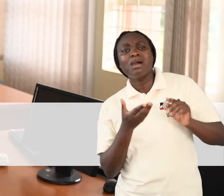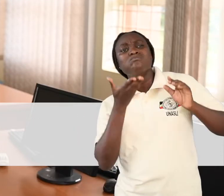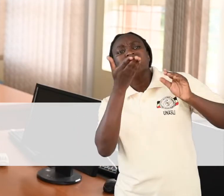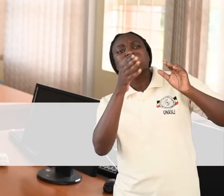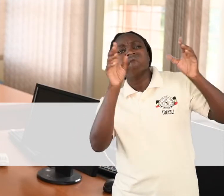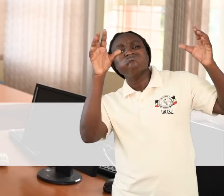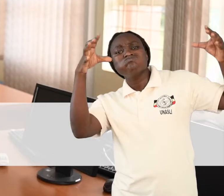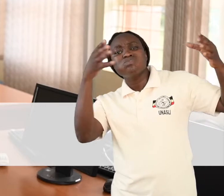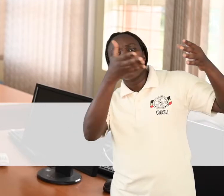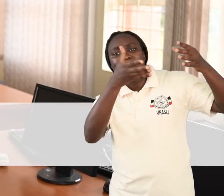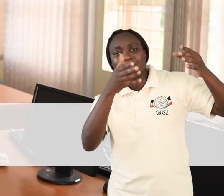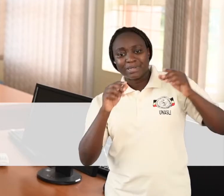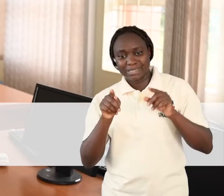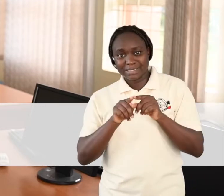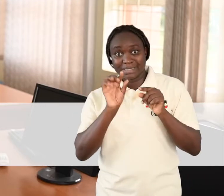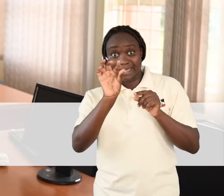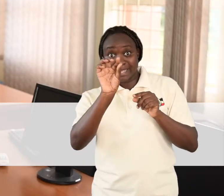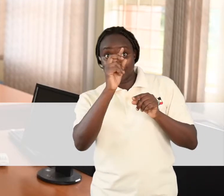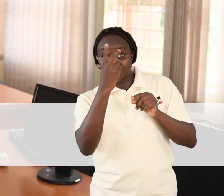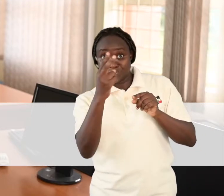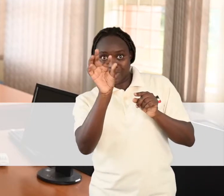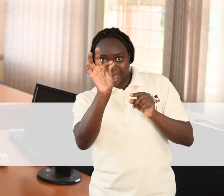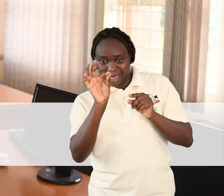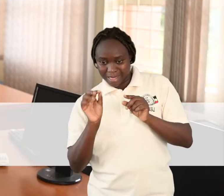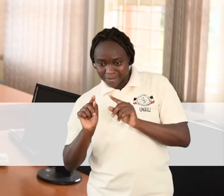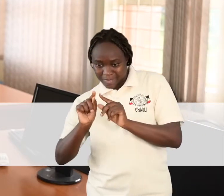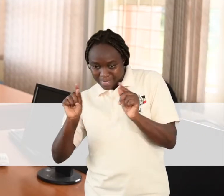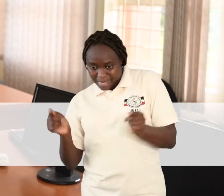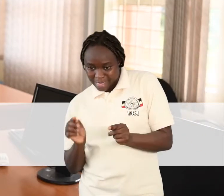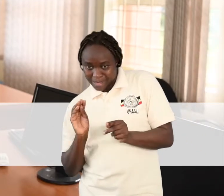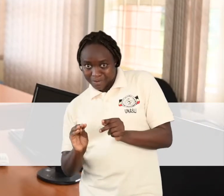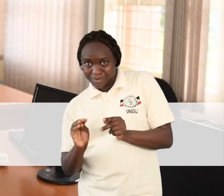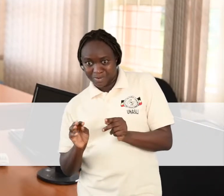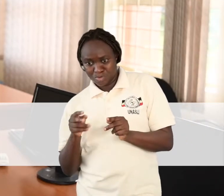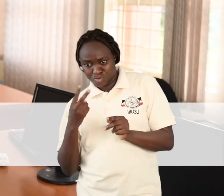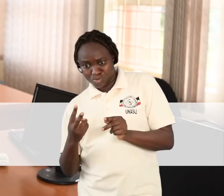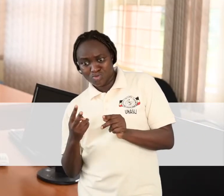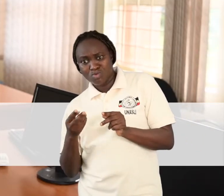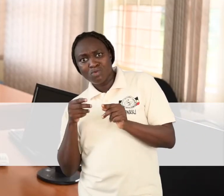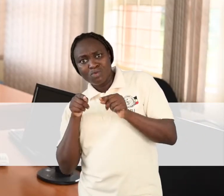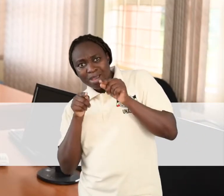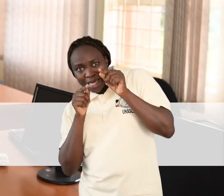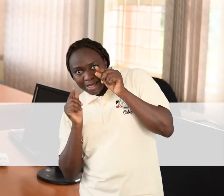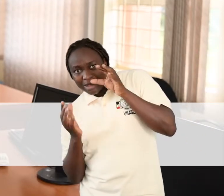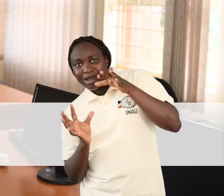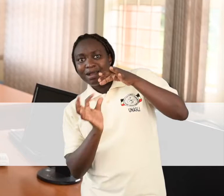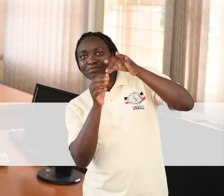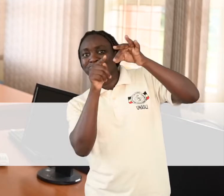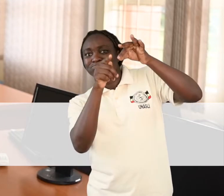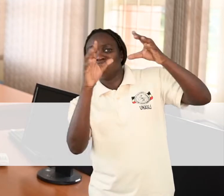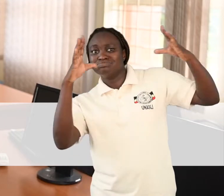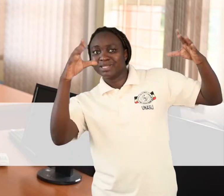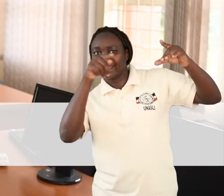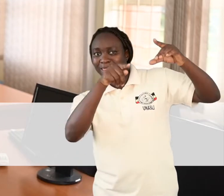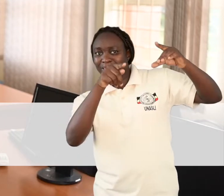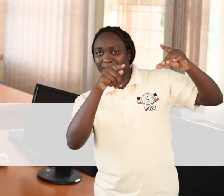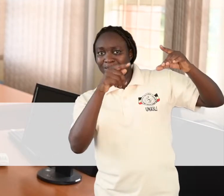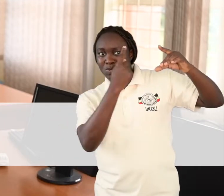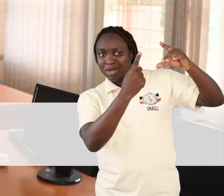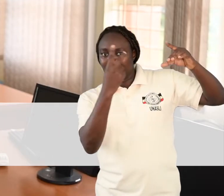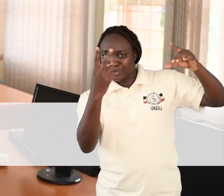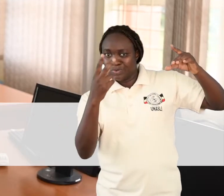Even 2, that's correct. However, there are some subsets that you have left out.